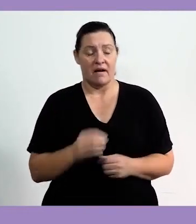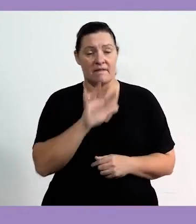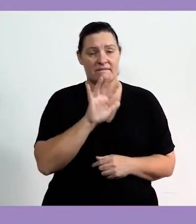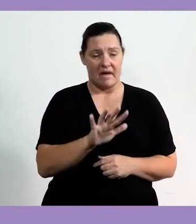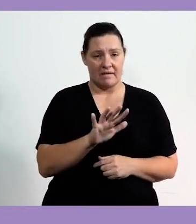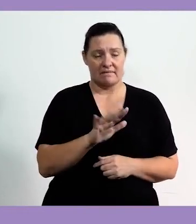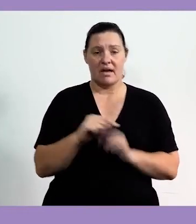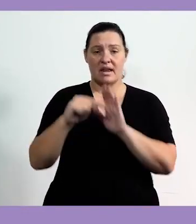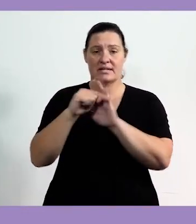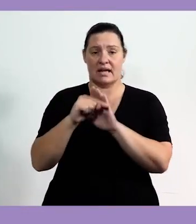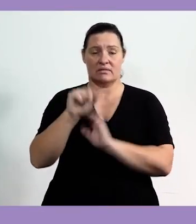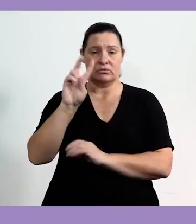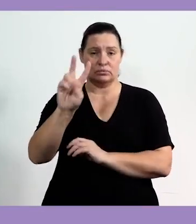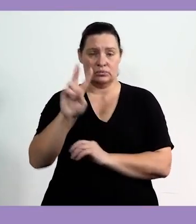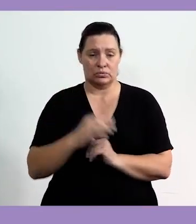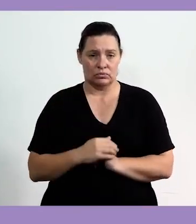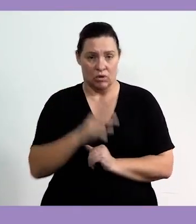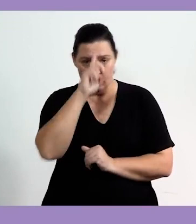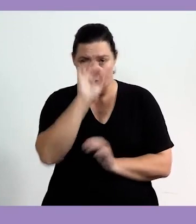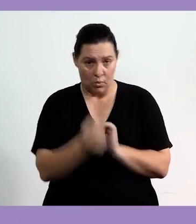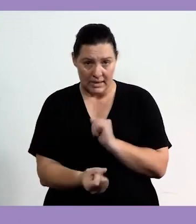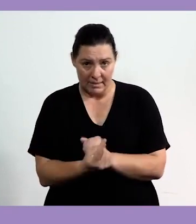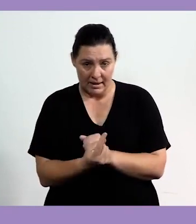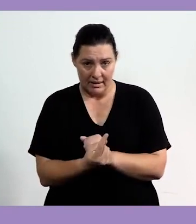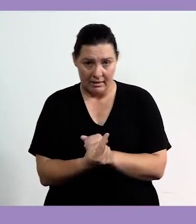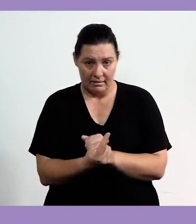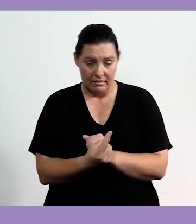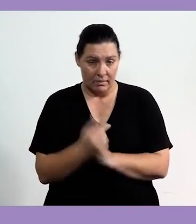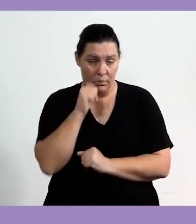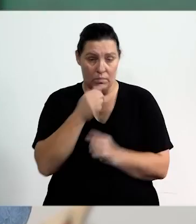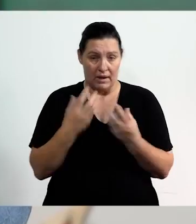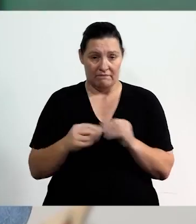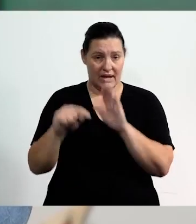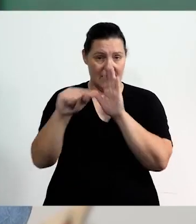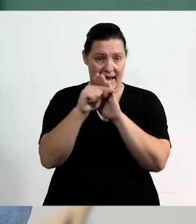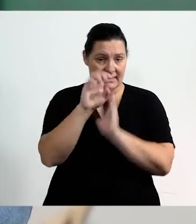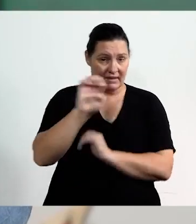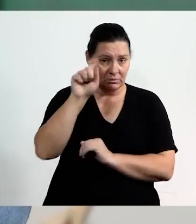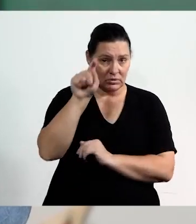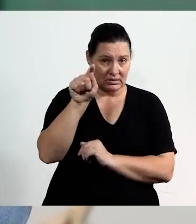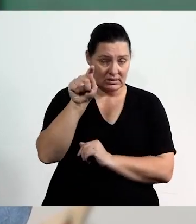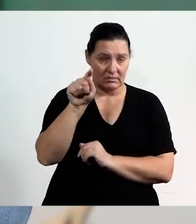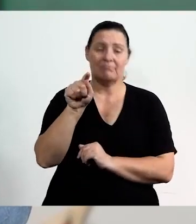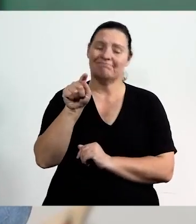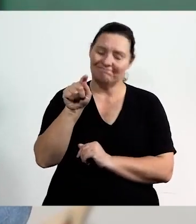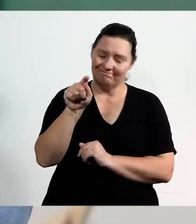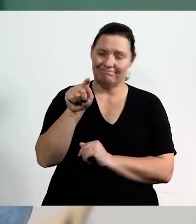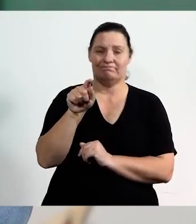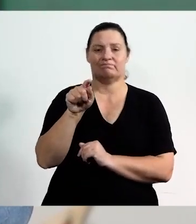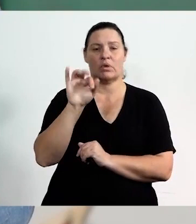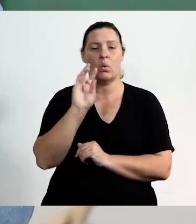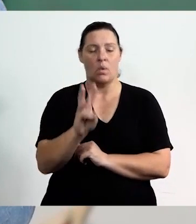So we have here 5 to the exponent negative 2. Do you remember what happens when we have a negative